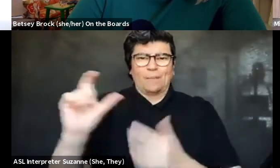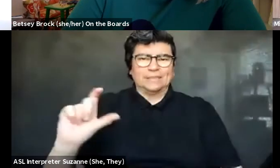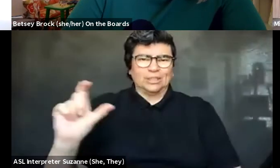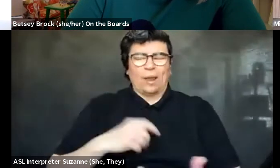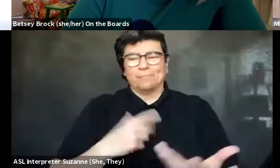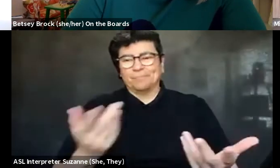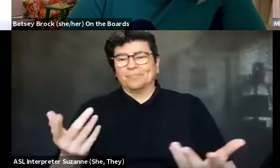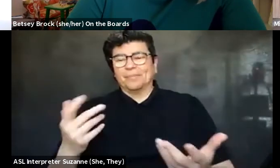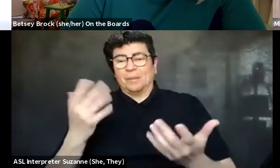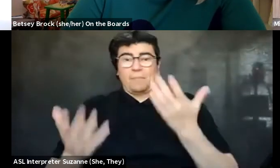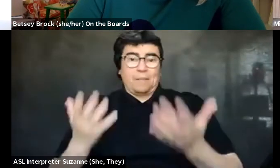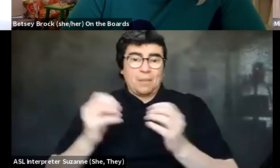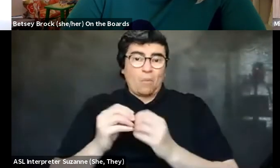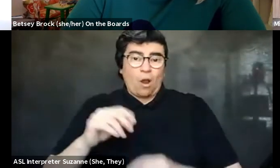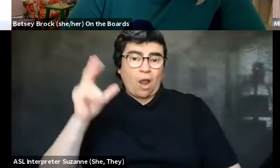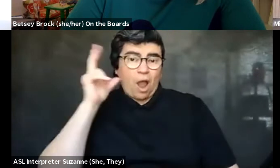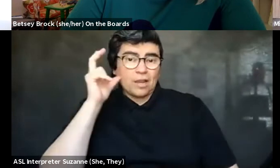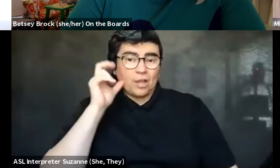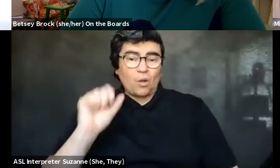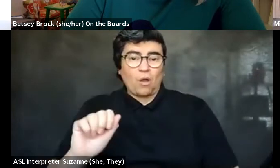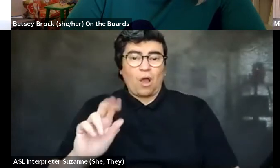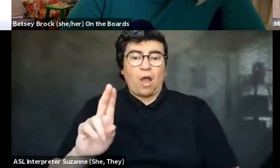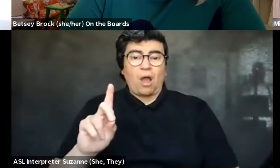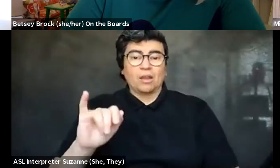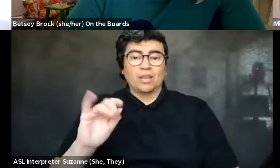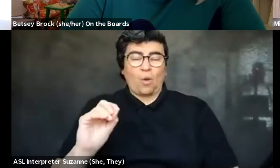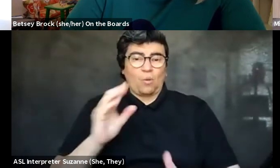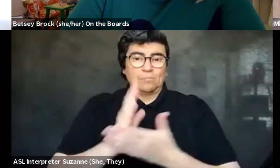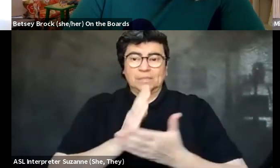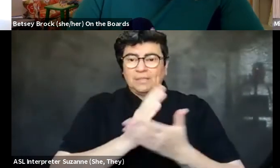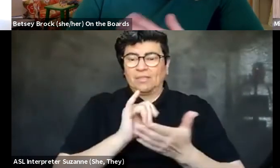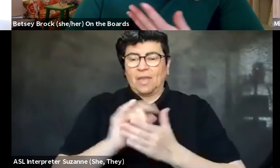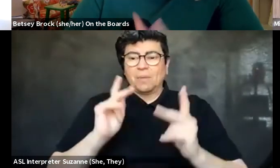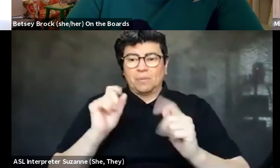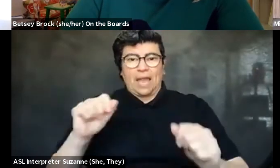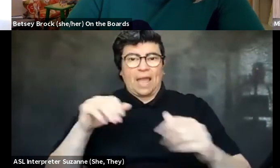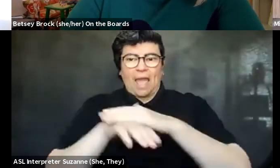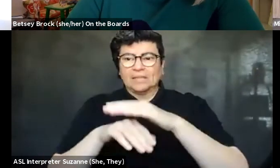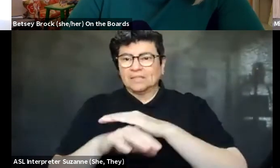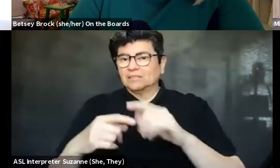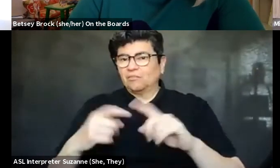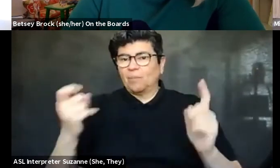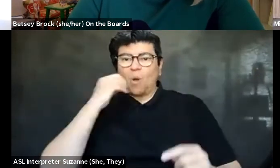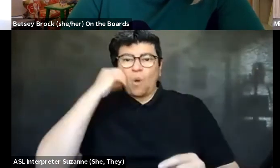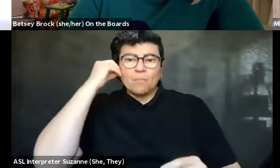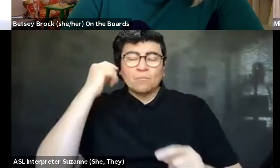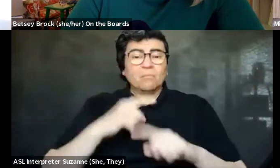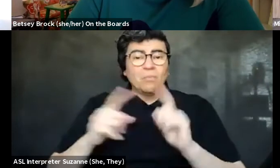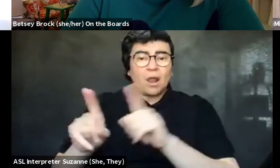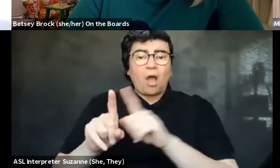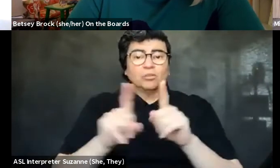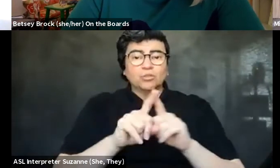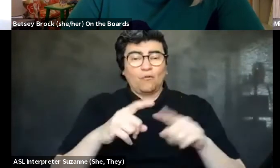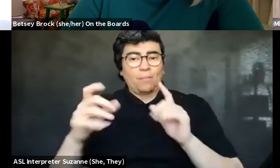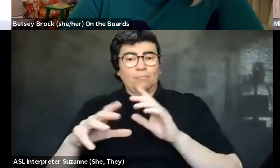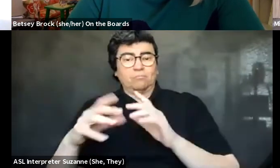maybe more audio pieces. Pieces that people can access from home, but also from